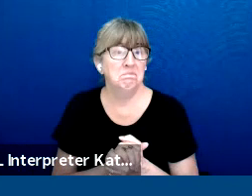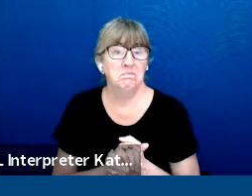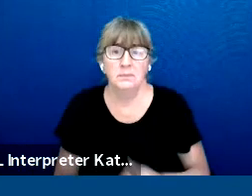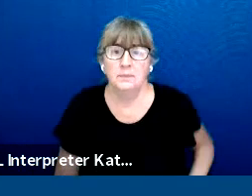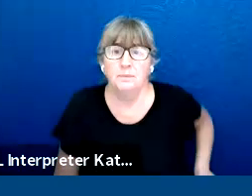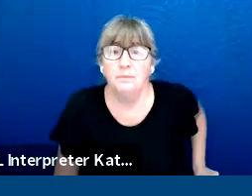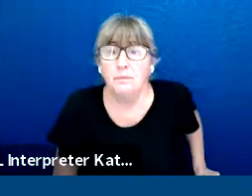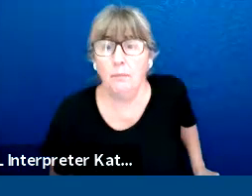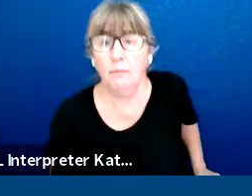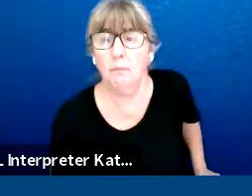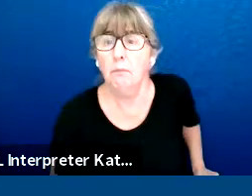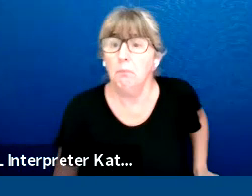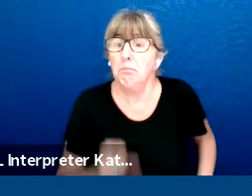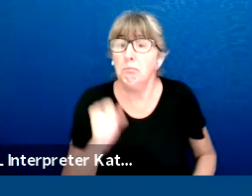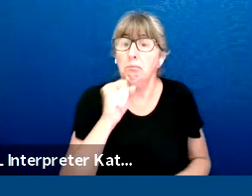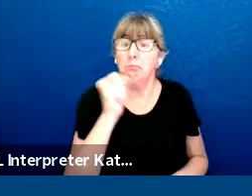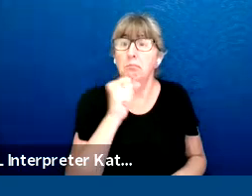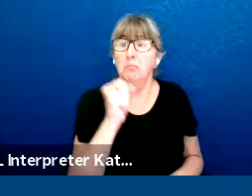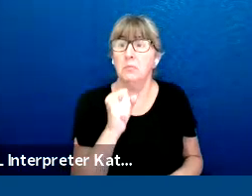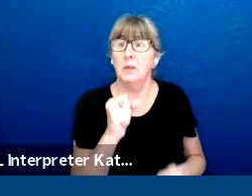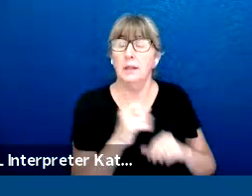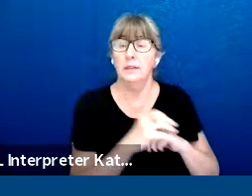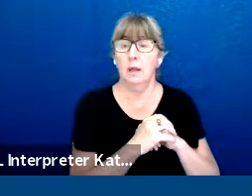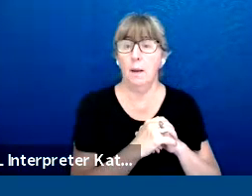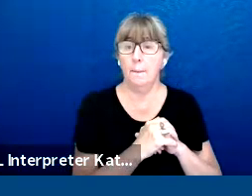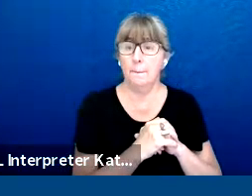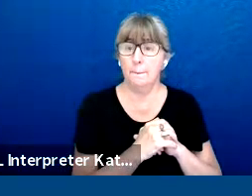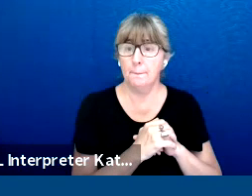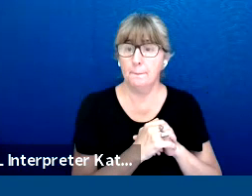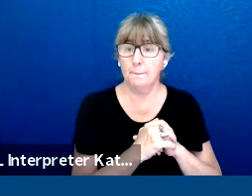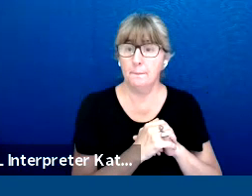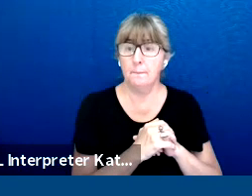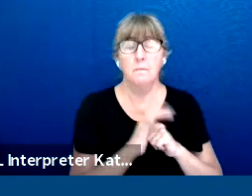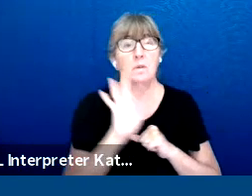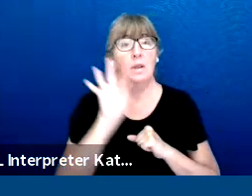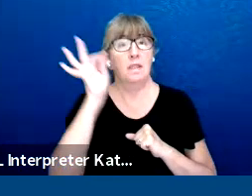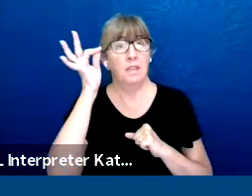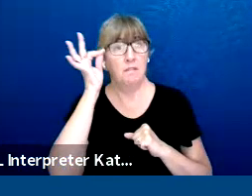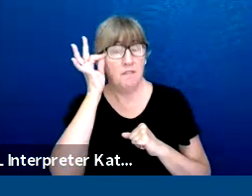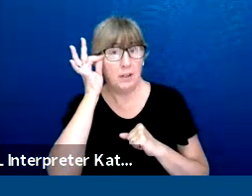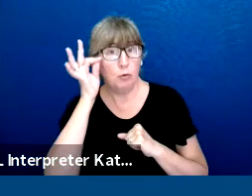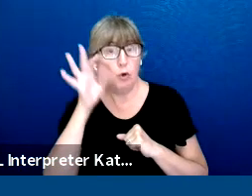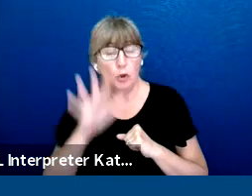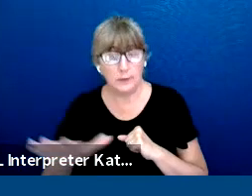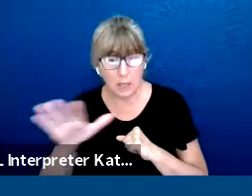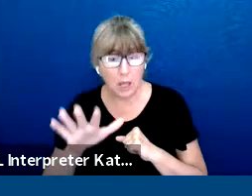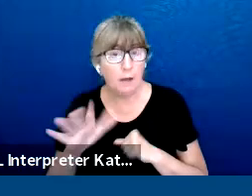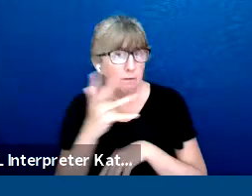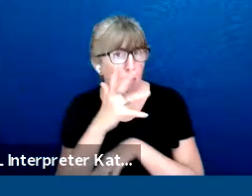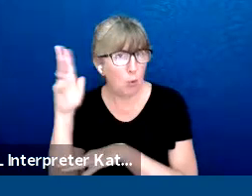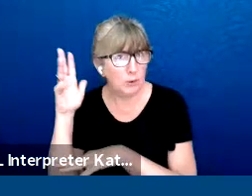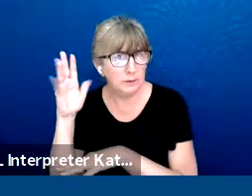There is. The federal side, federal forest side, they are